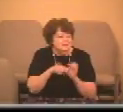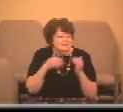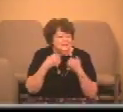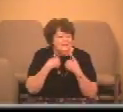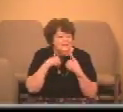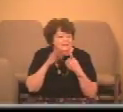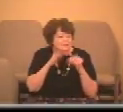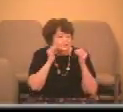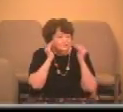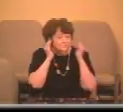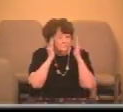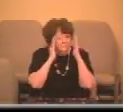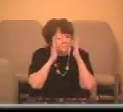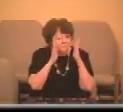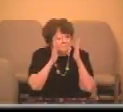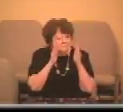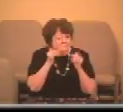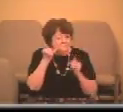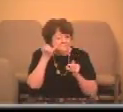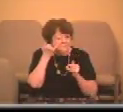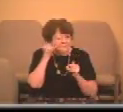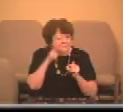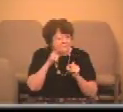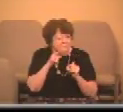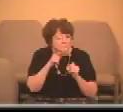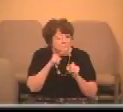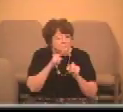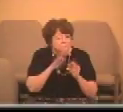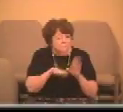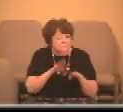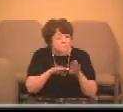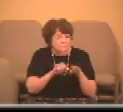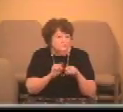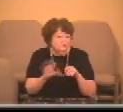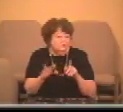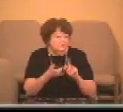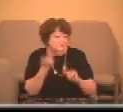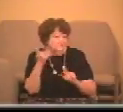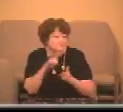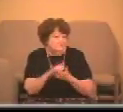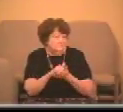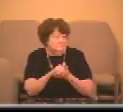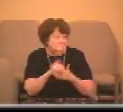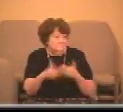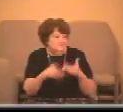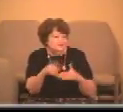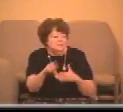not? If you just put that on and walk away from it for 15, 20 minutes,